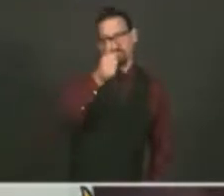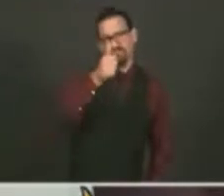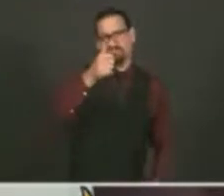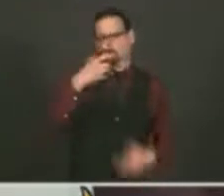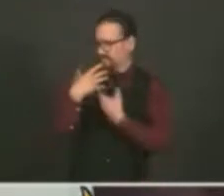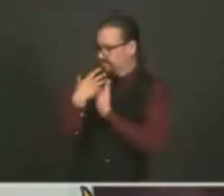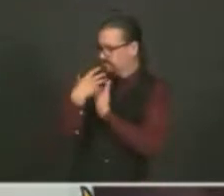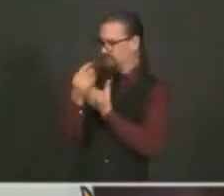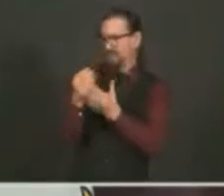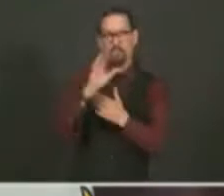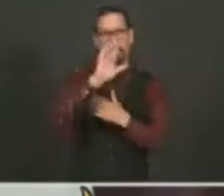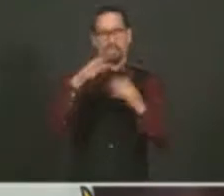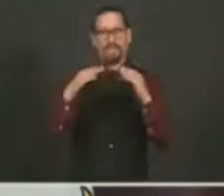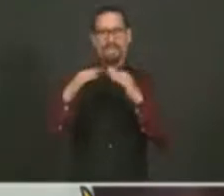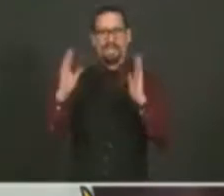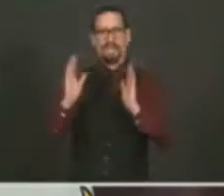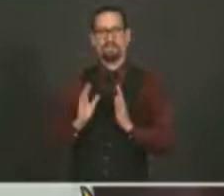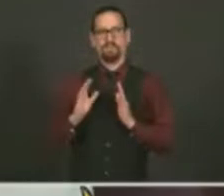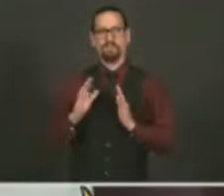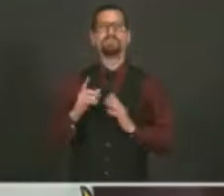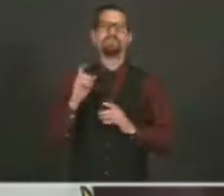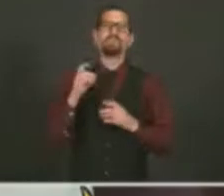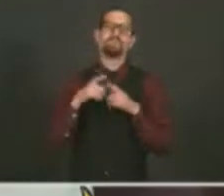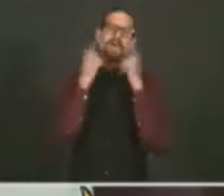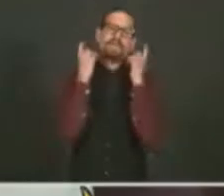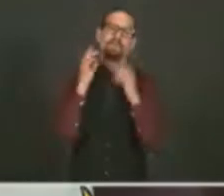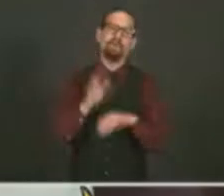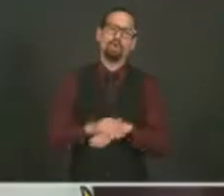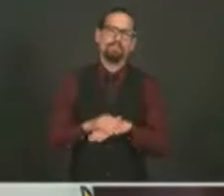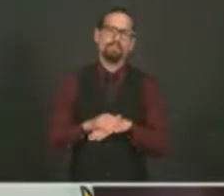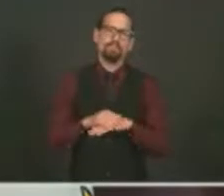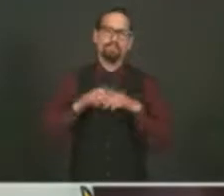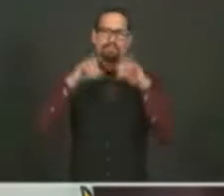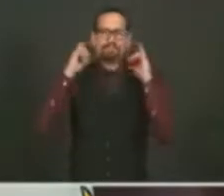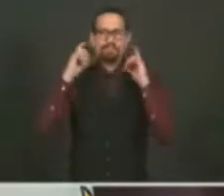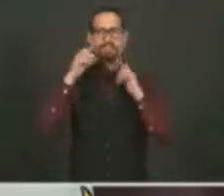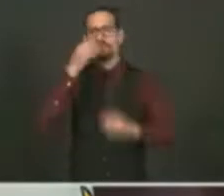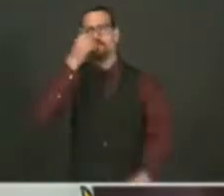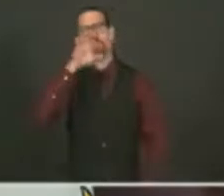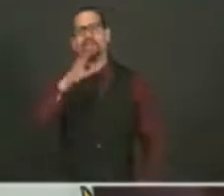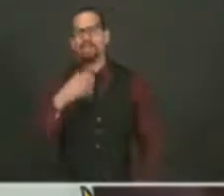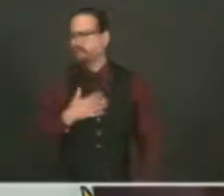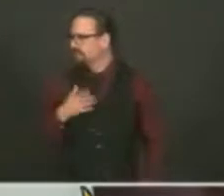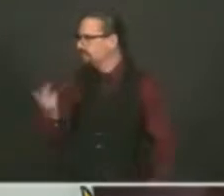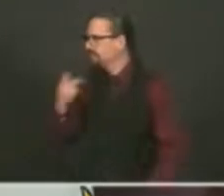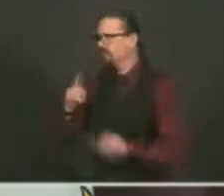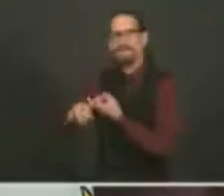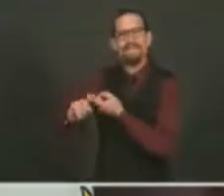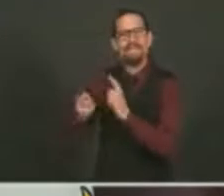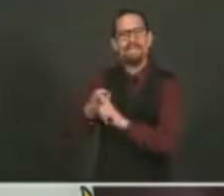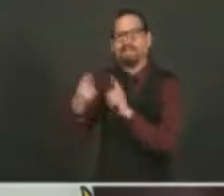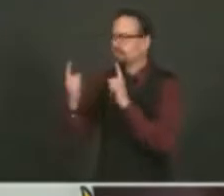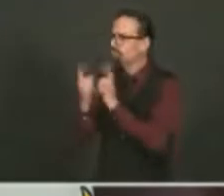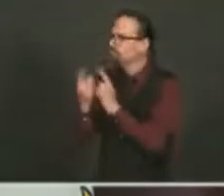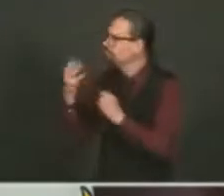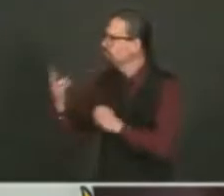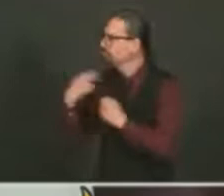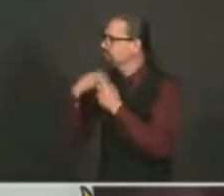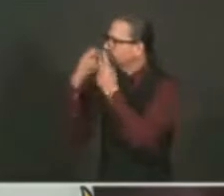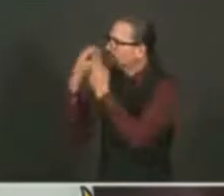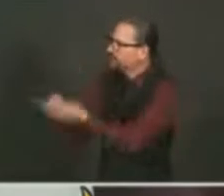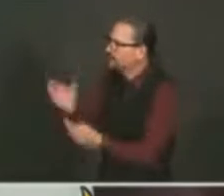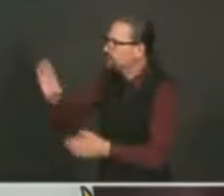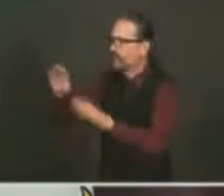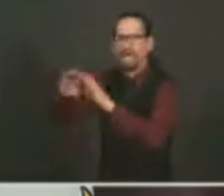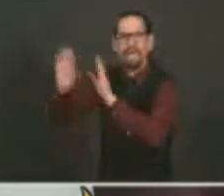don't care if you're at your best friend's house. I don't care if you're at your brother's house who lives in the next town